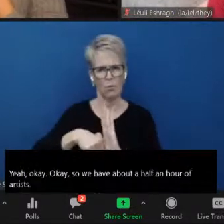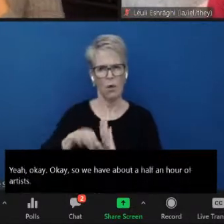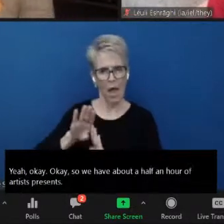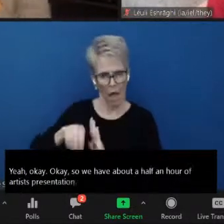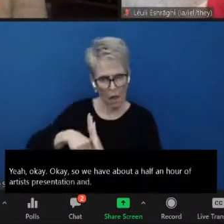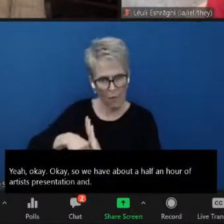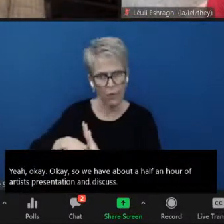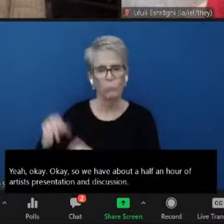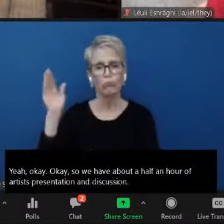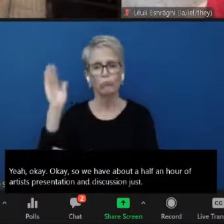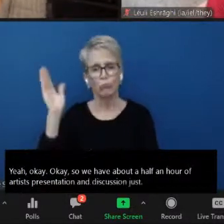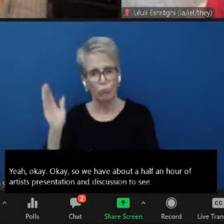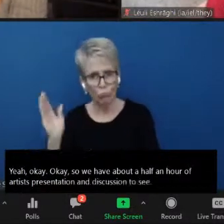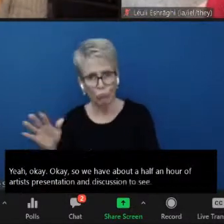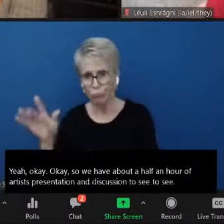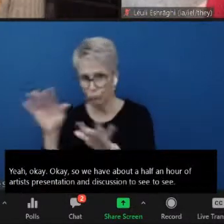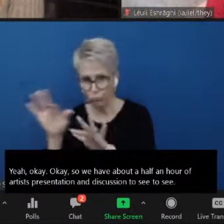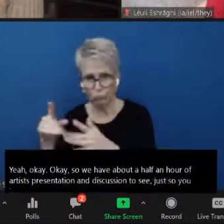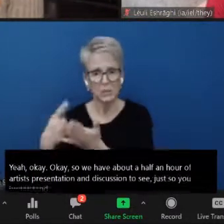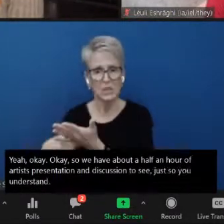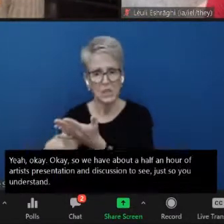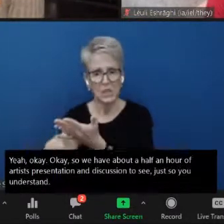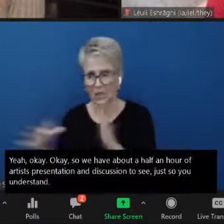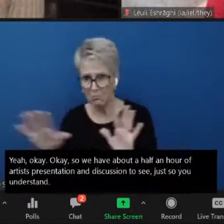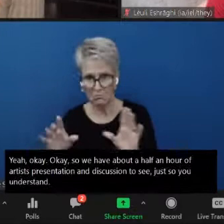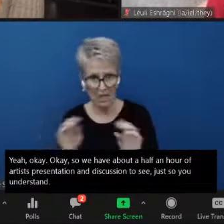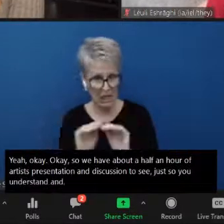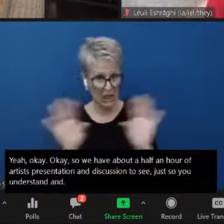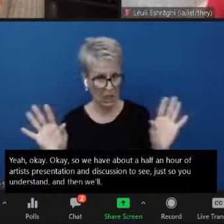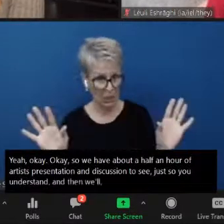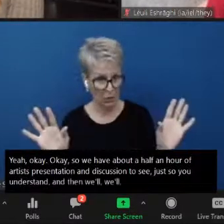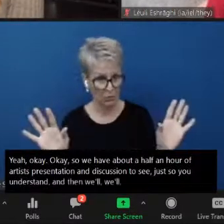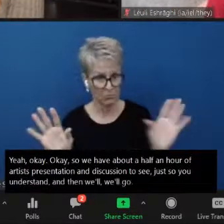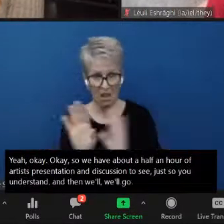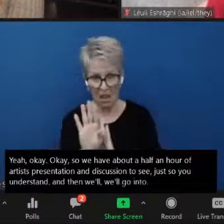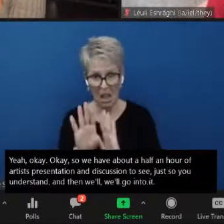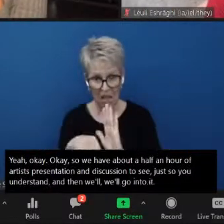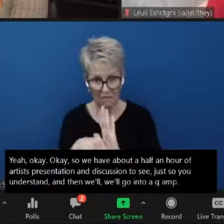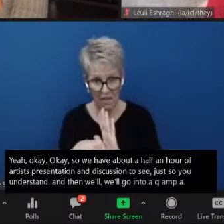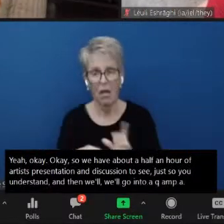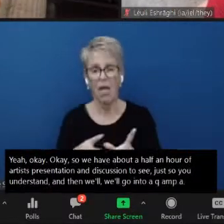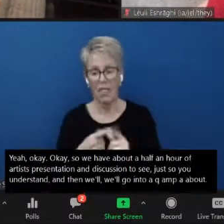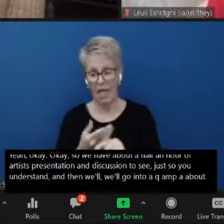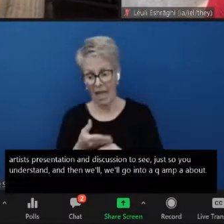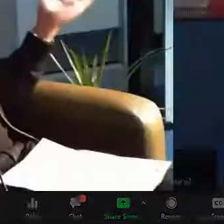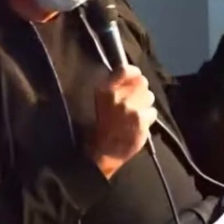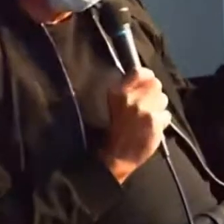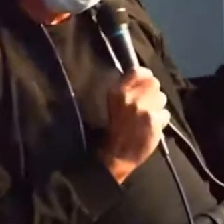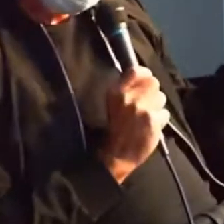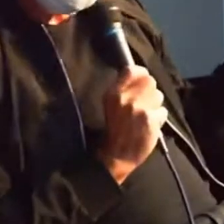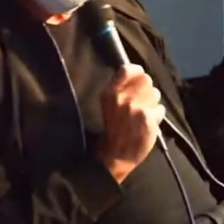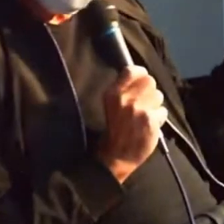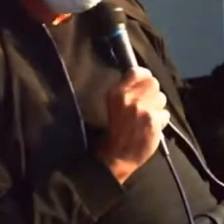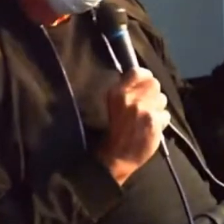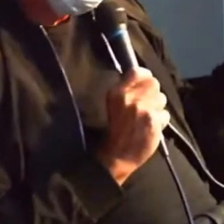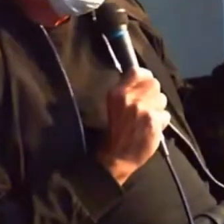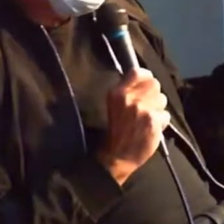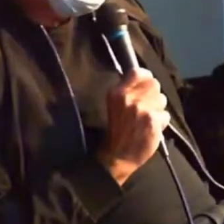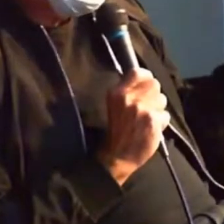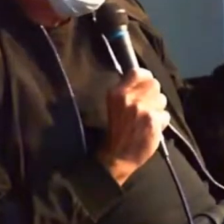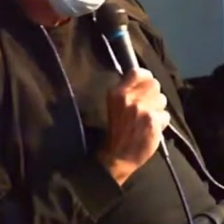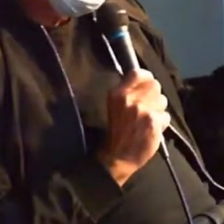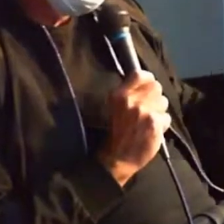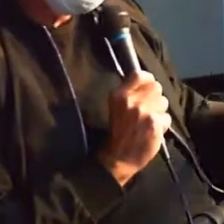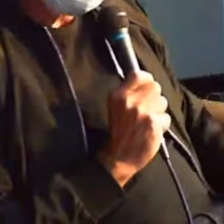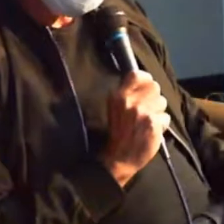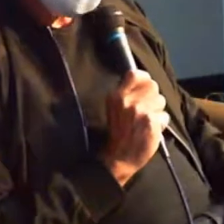presentation and discussion, just so you understand. And then we'll go into a Q&A of about 15 minutes max and see